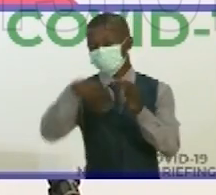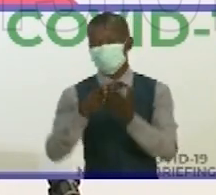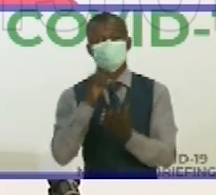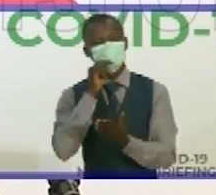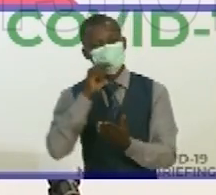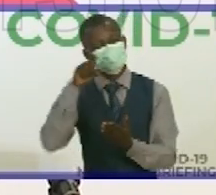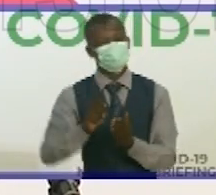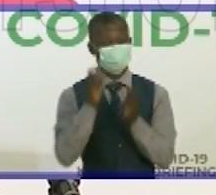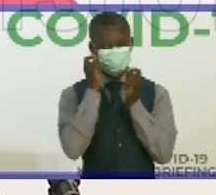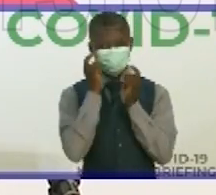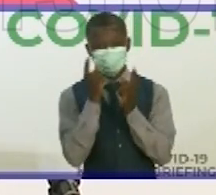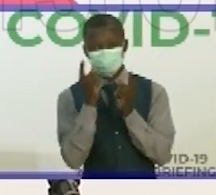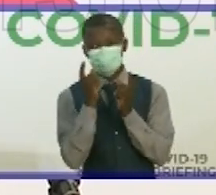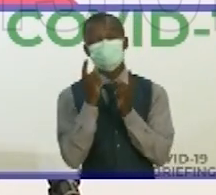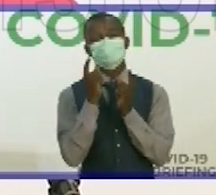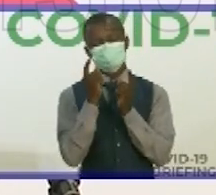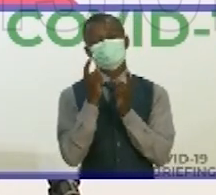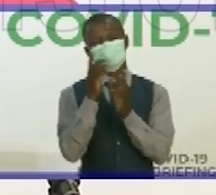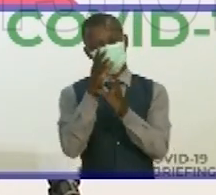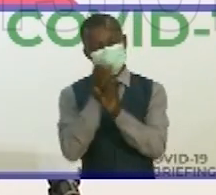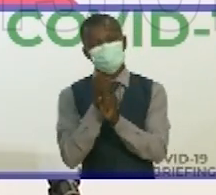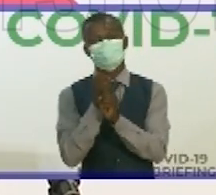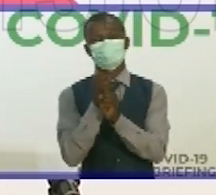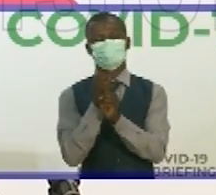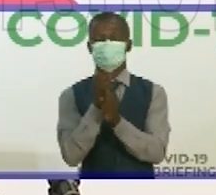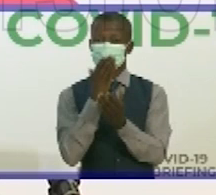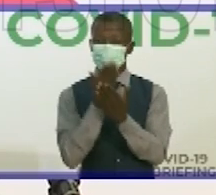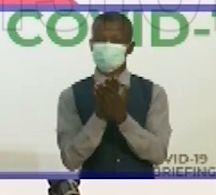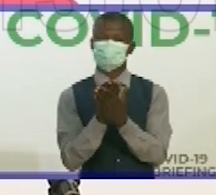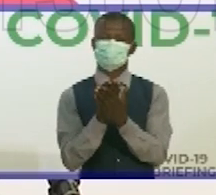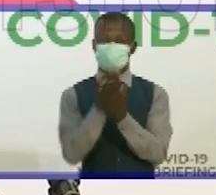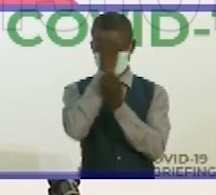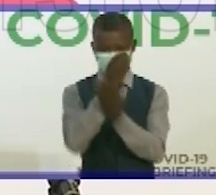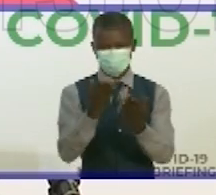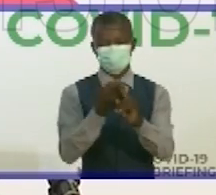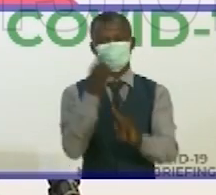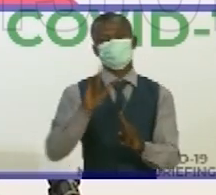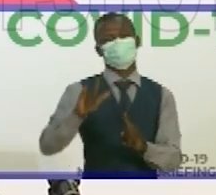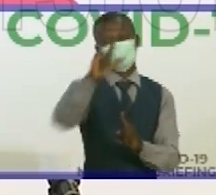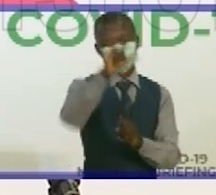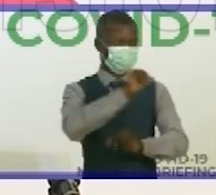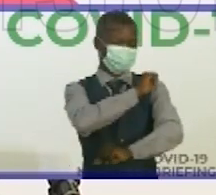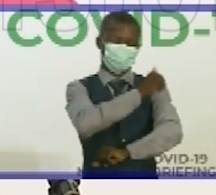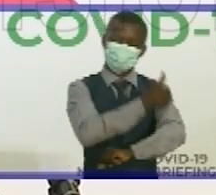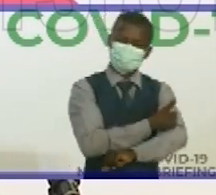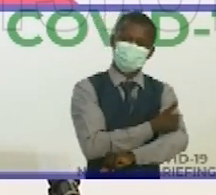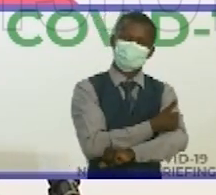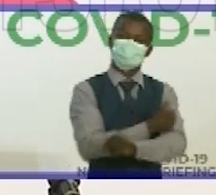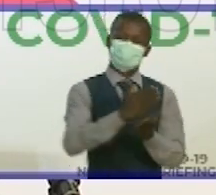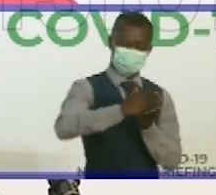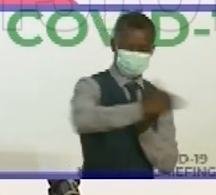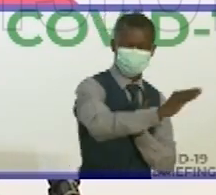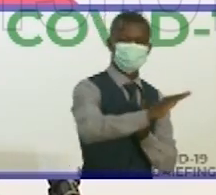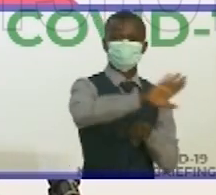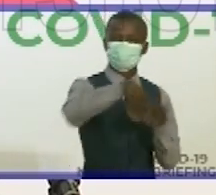await authentic information from the aviation authorities and discountenance fake news